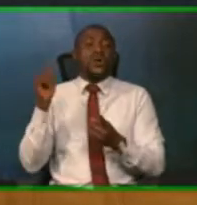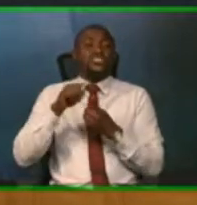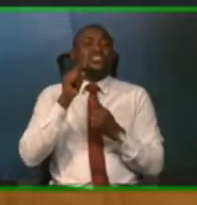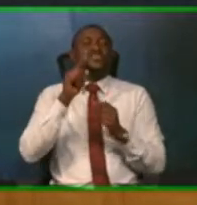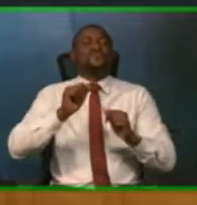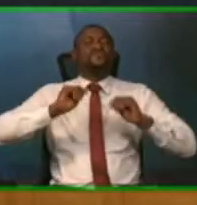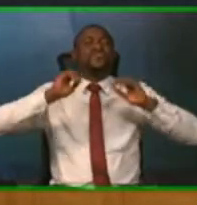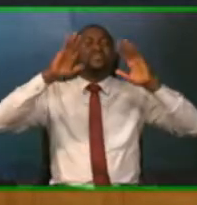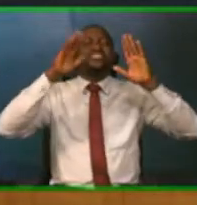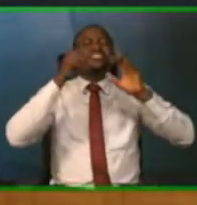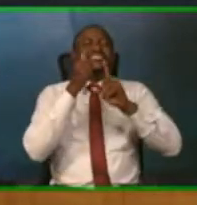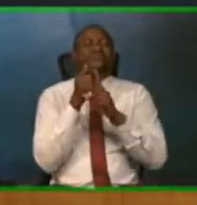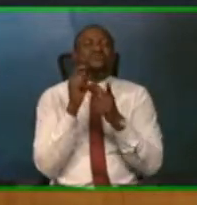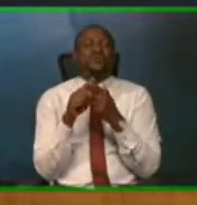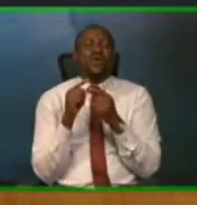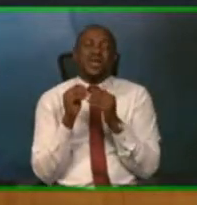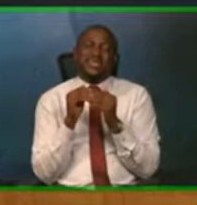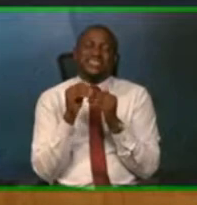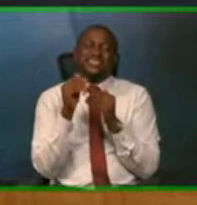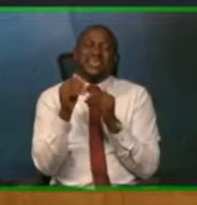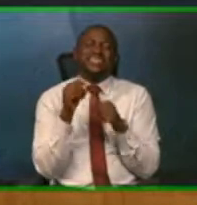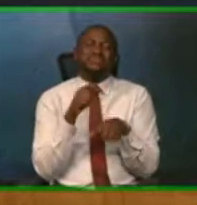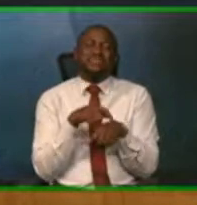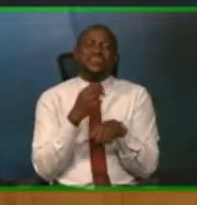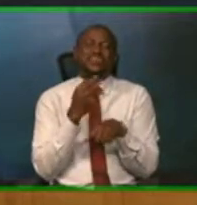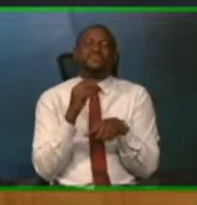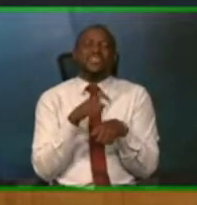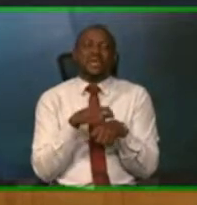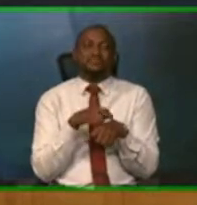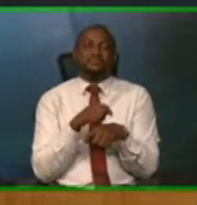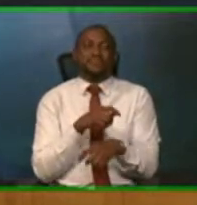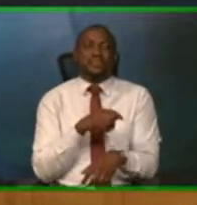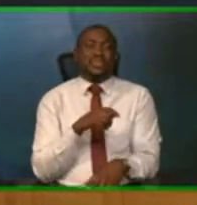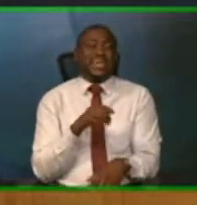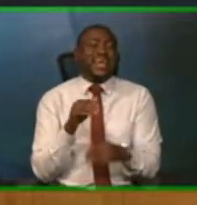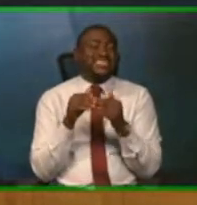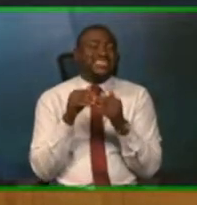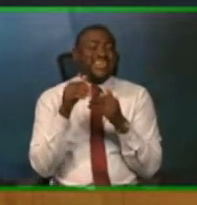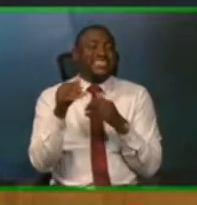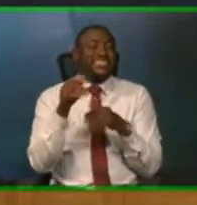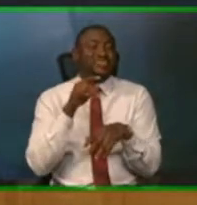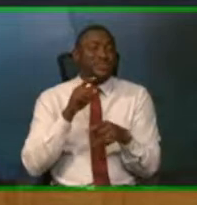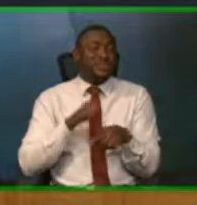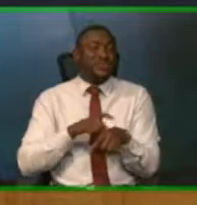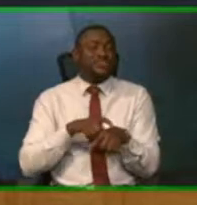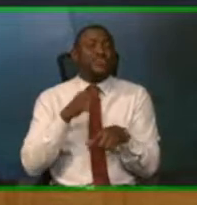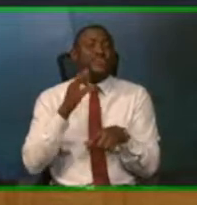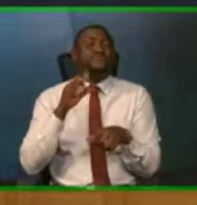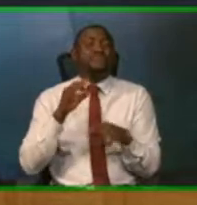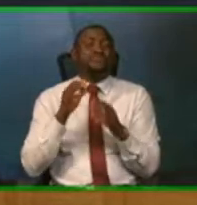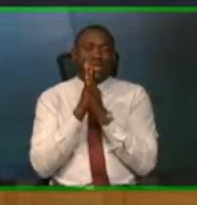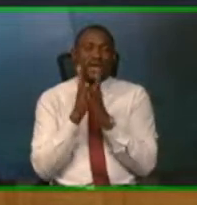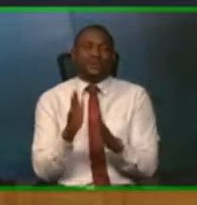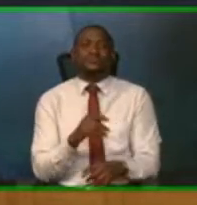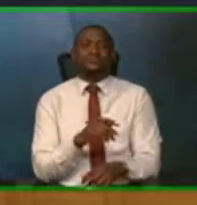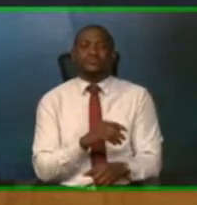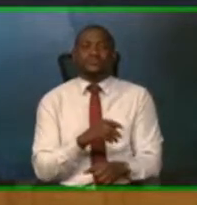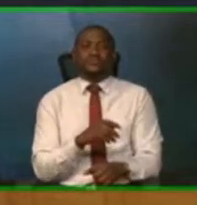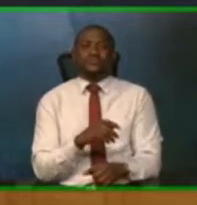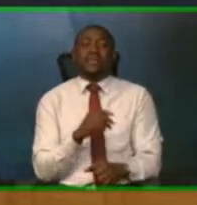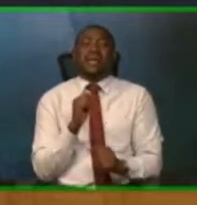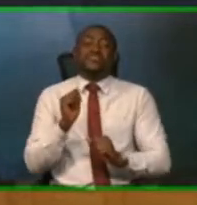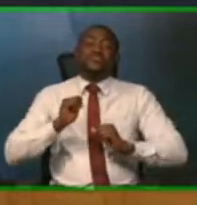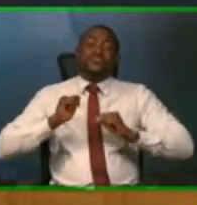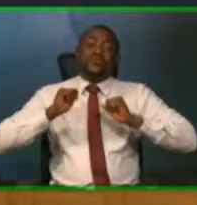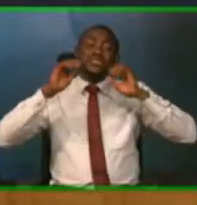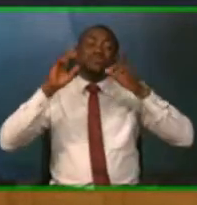to extended periods of prayer. Take note of my choice of words. Extended periods of prayer. I